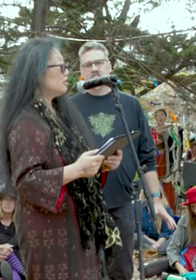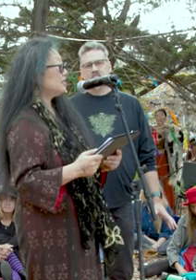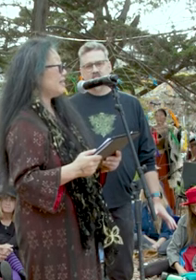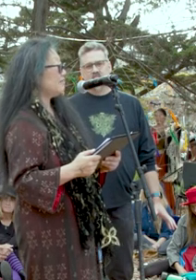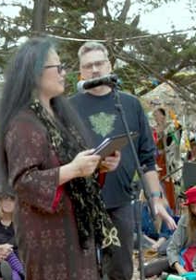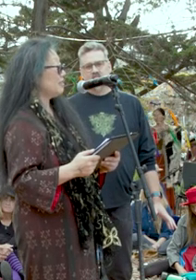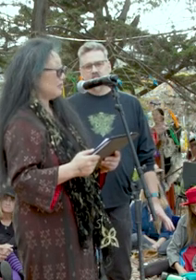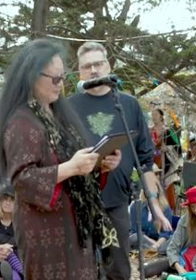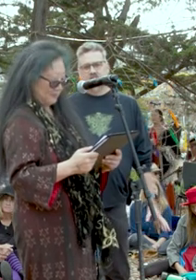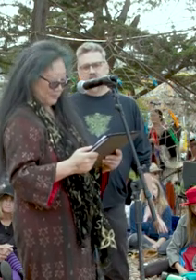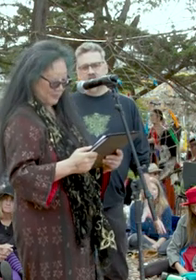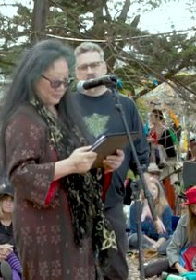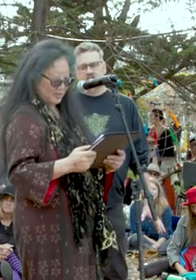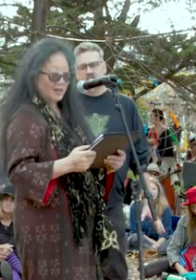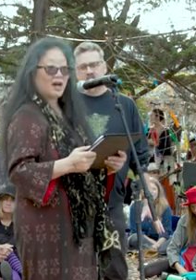Uncle David.